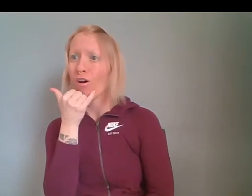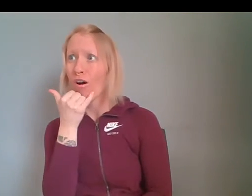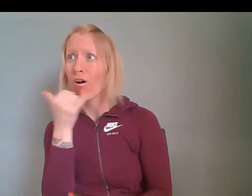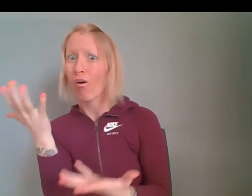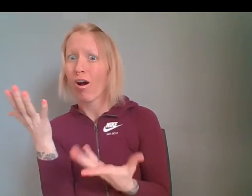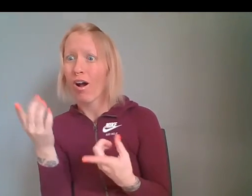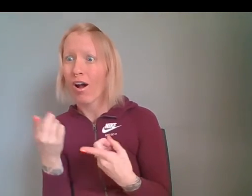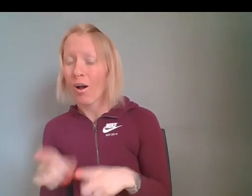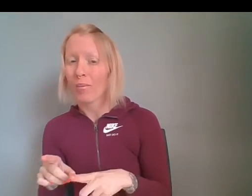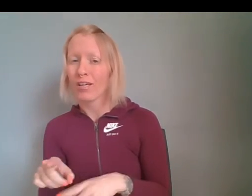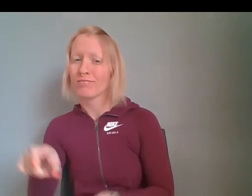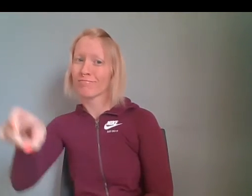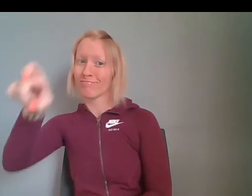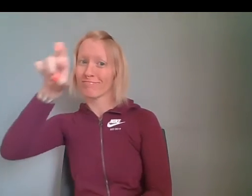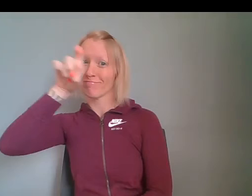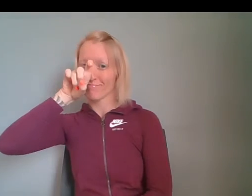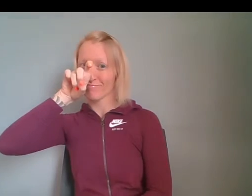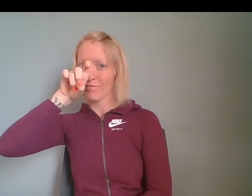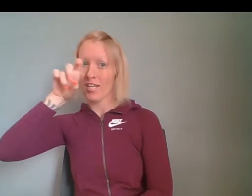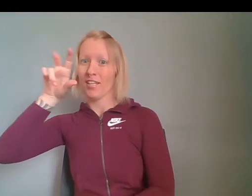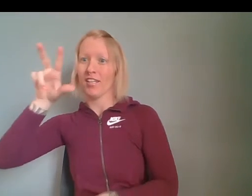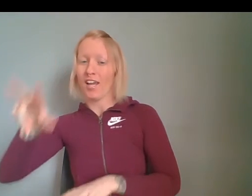comes a